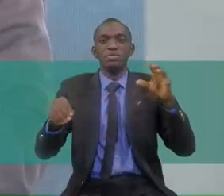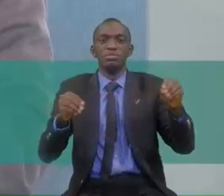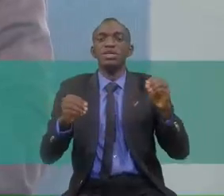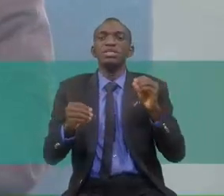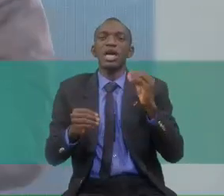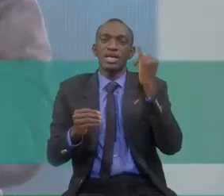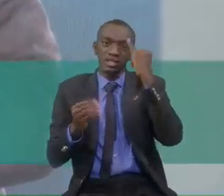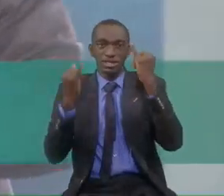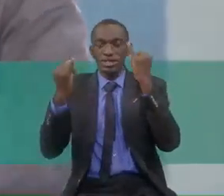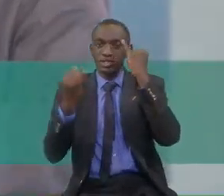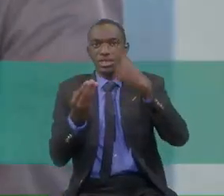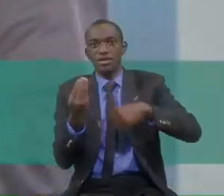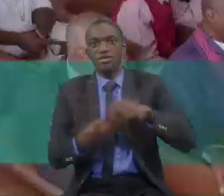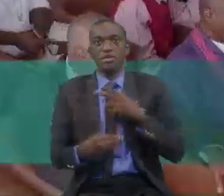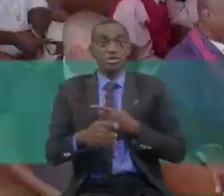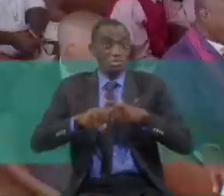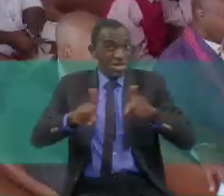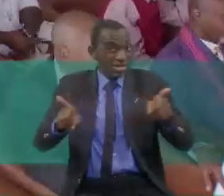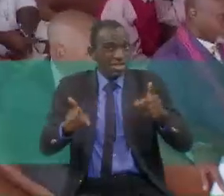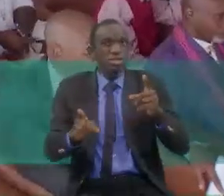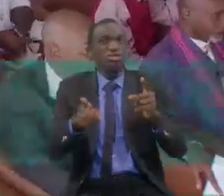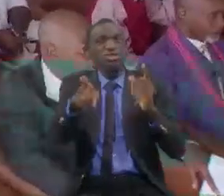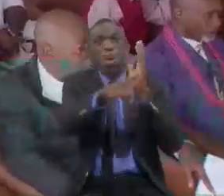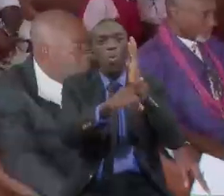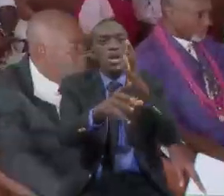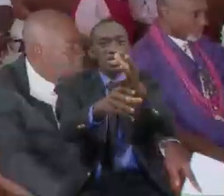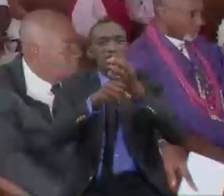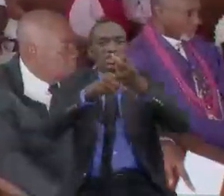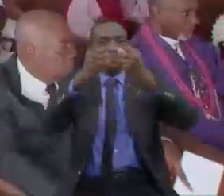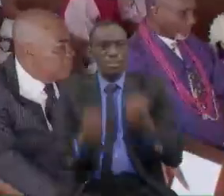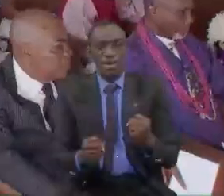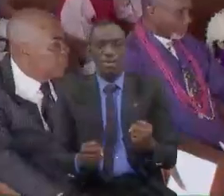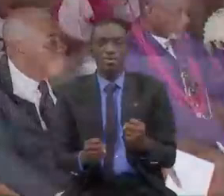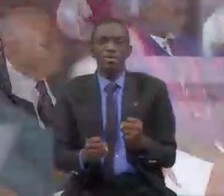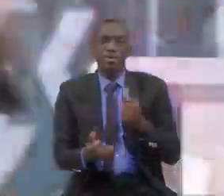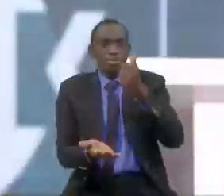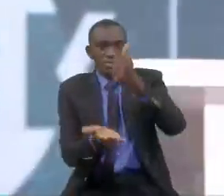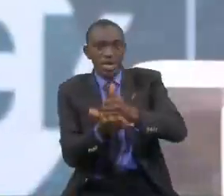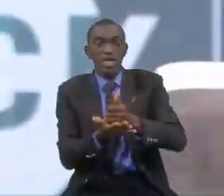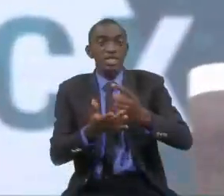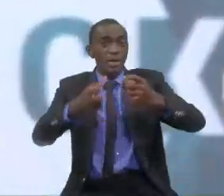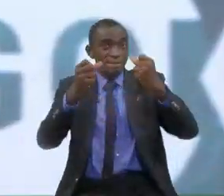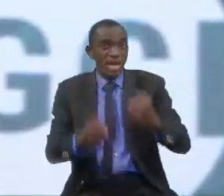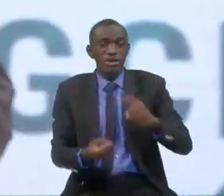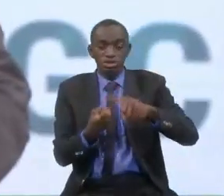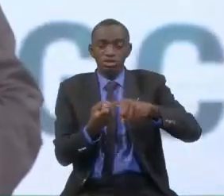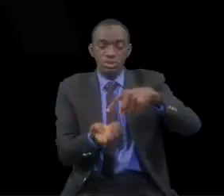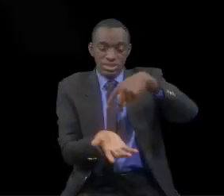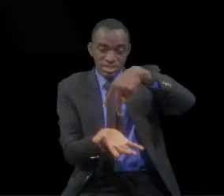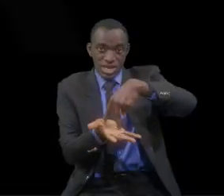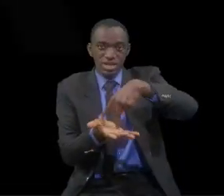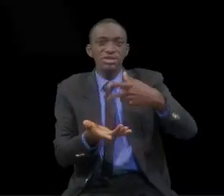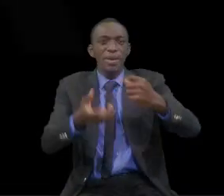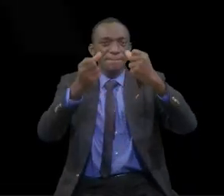power. You receive power. Amen. The power to stand. The power to say, here